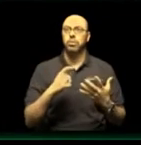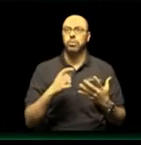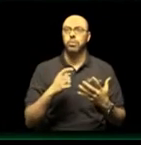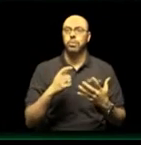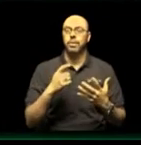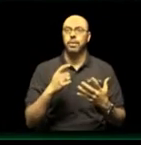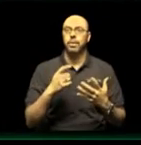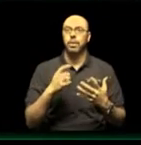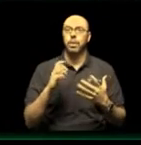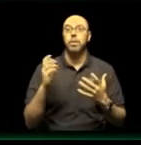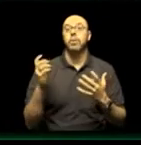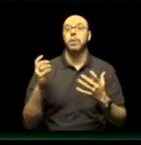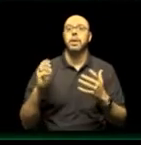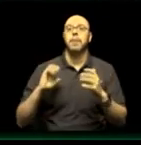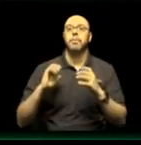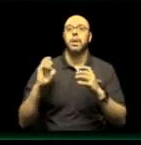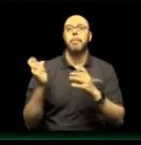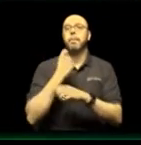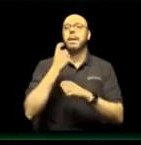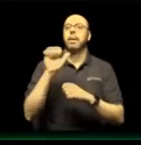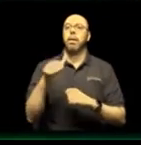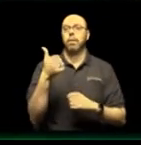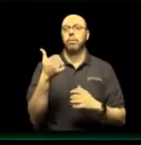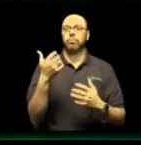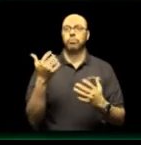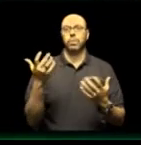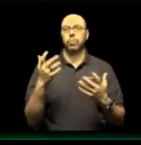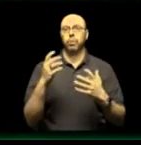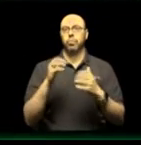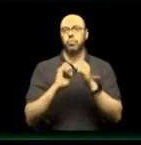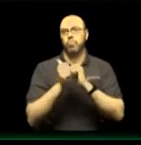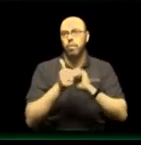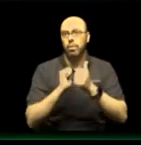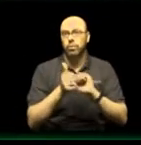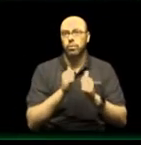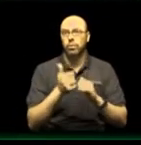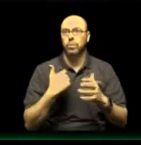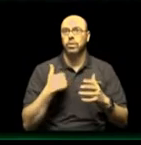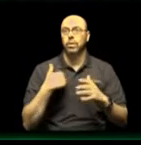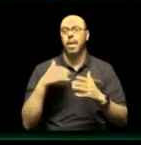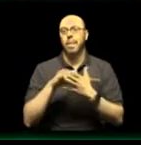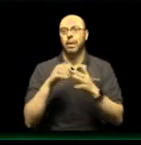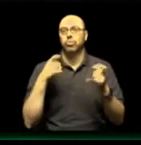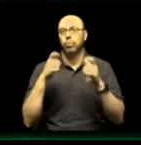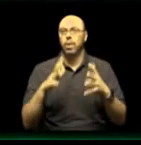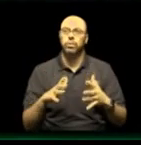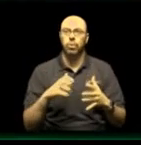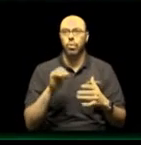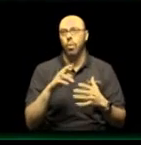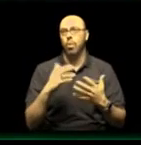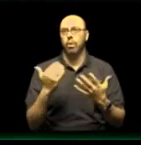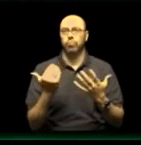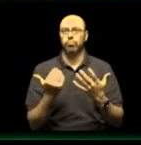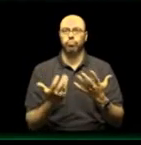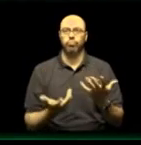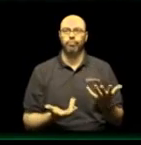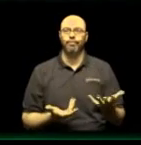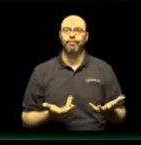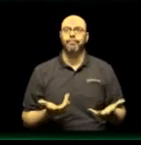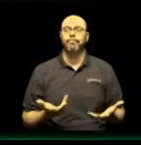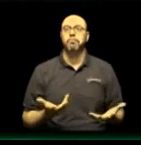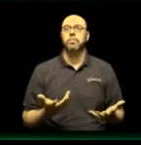work there. Like the marketing, and race director, all that stuff.